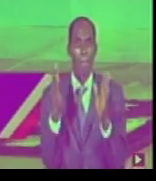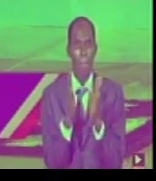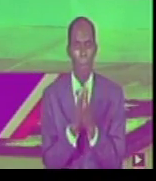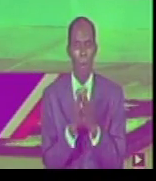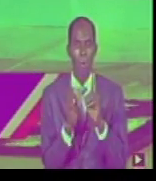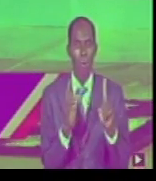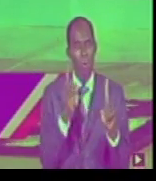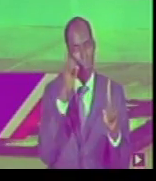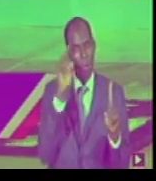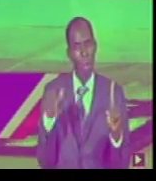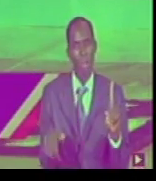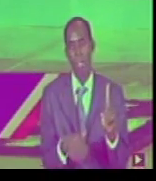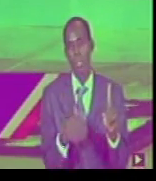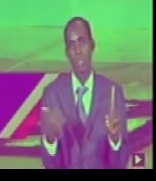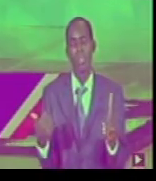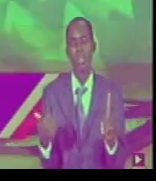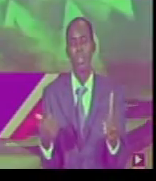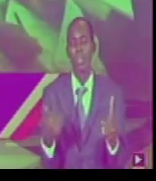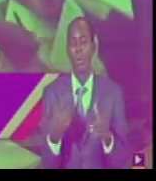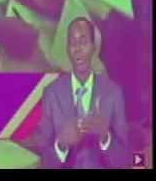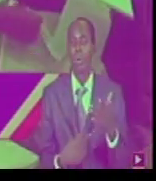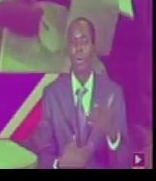another. Tell me what then will happen.